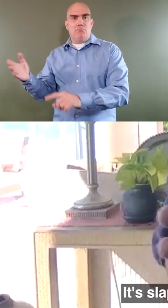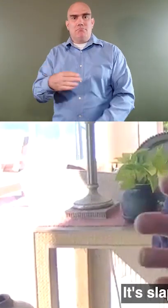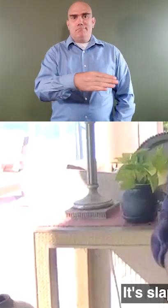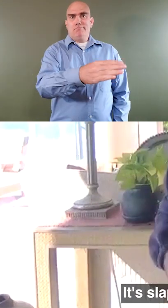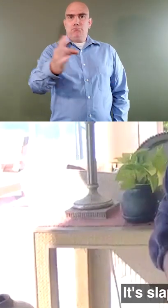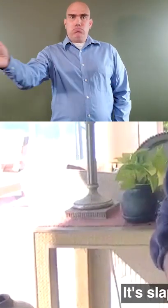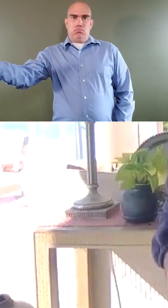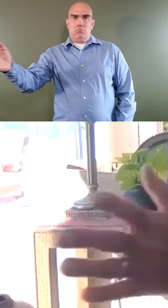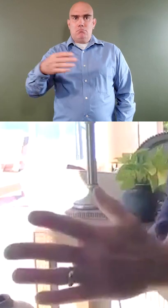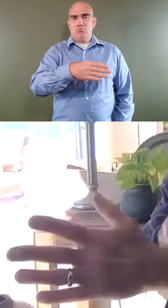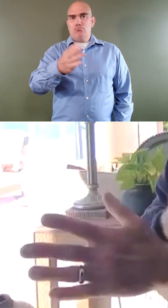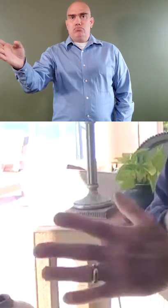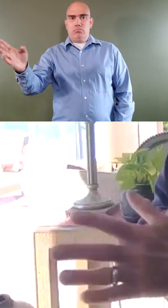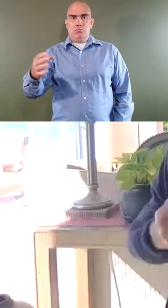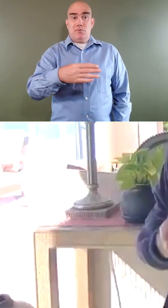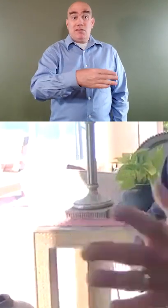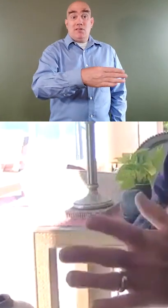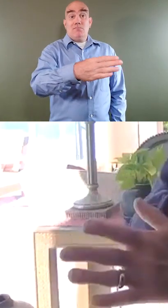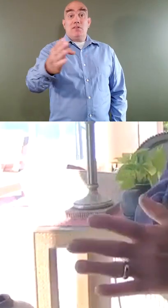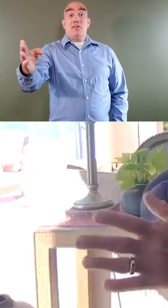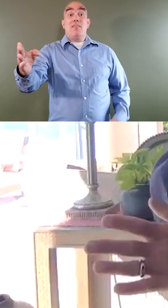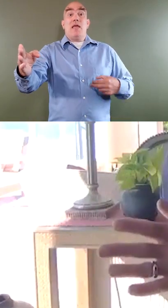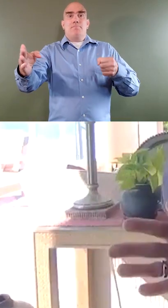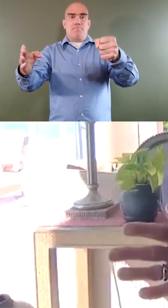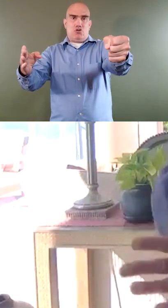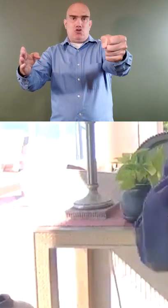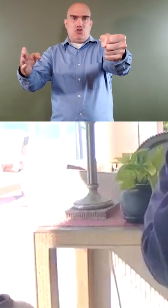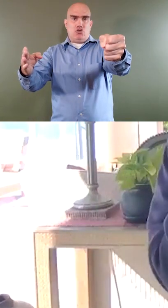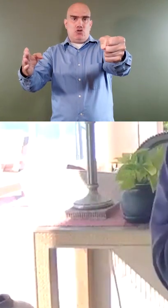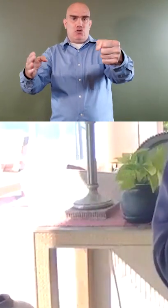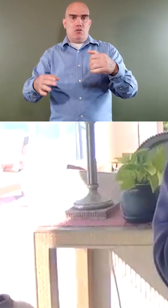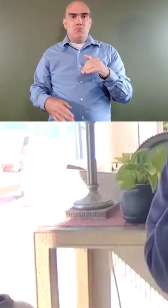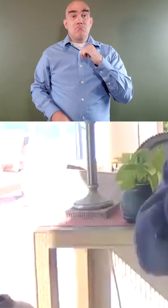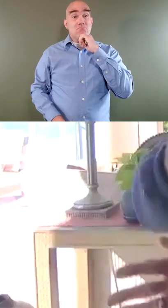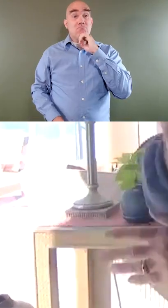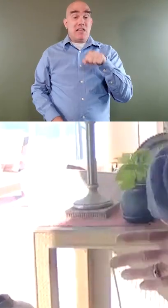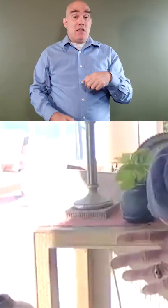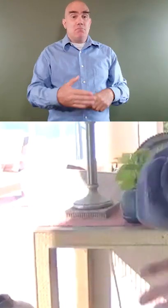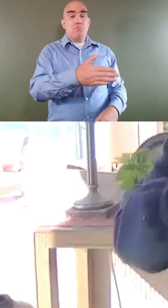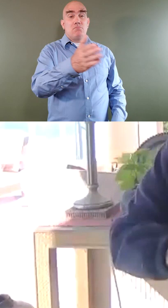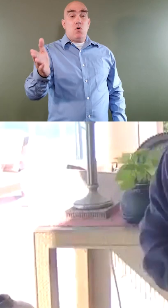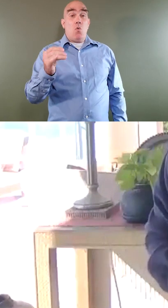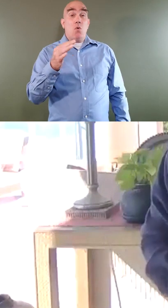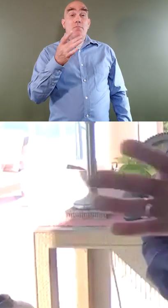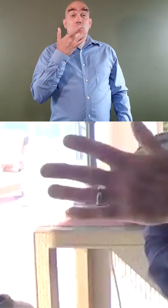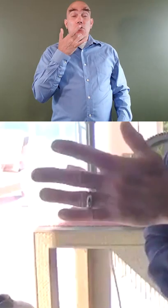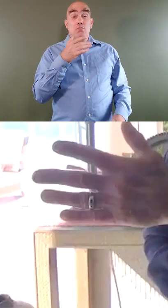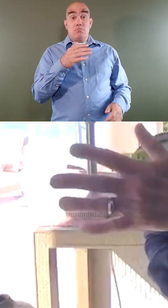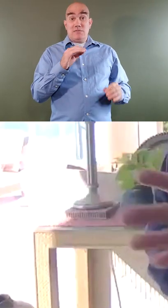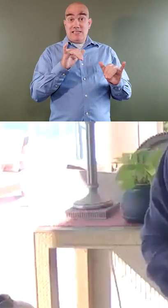strike coming at you aside and punching over here. Or if you